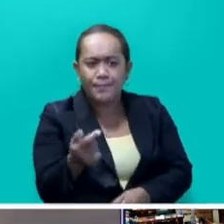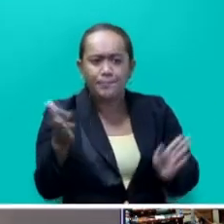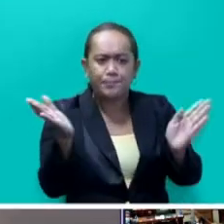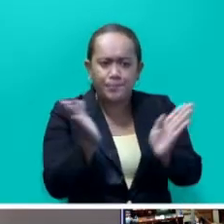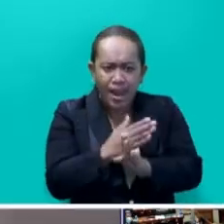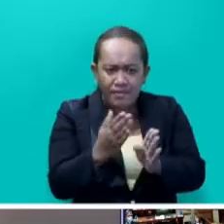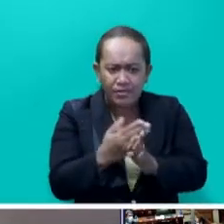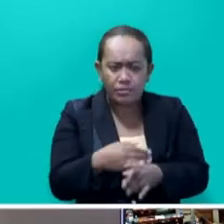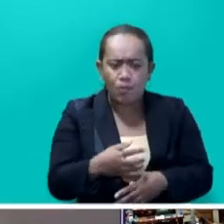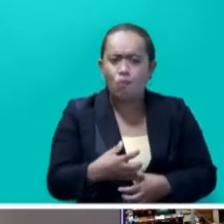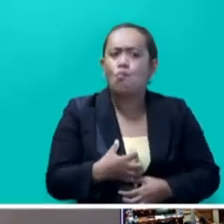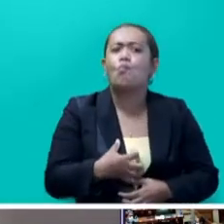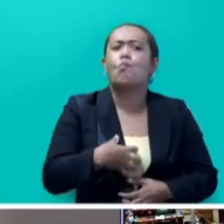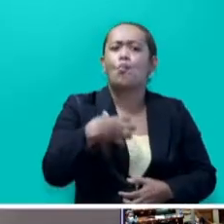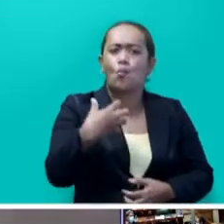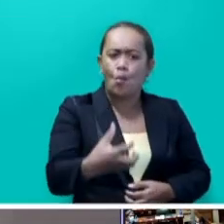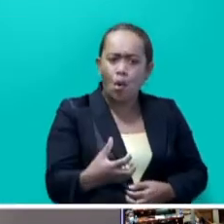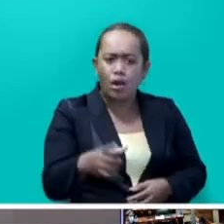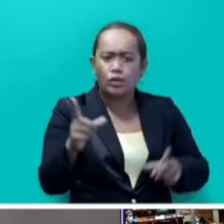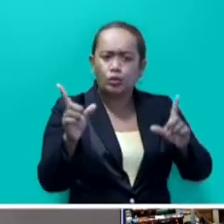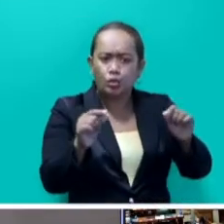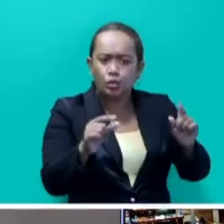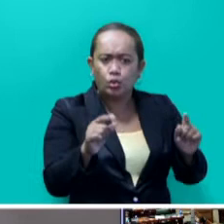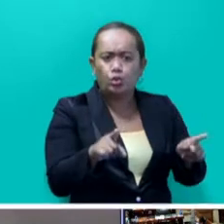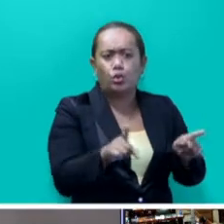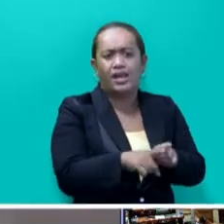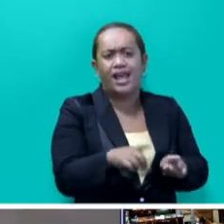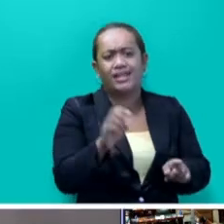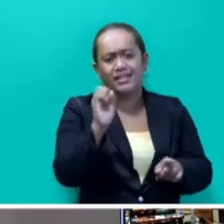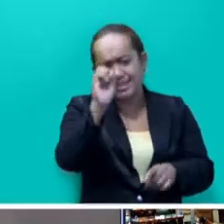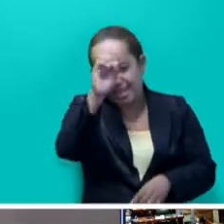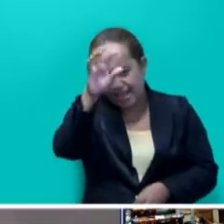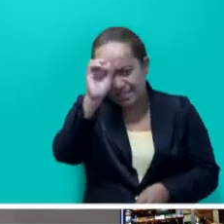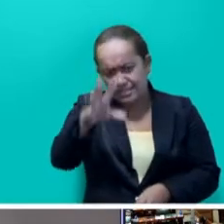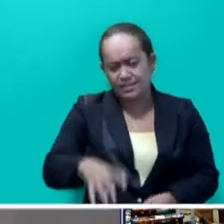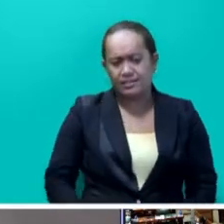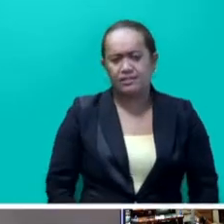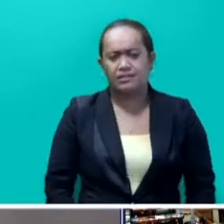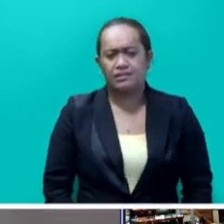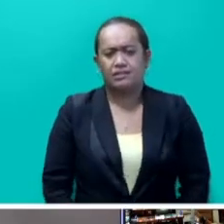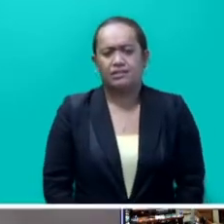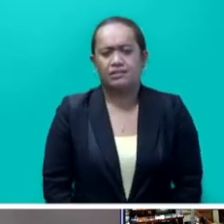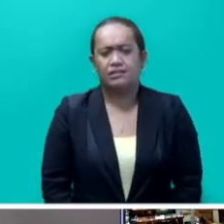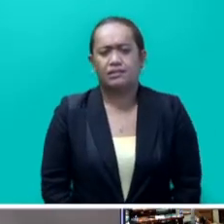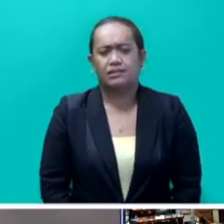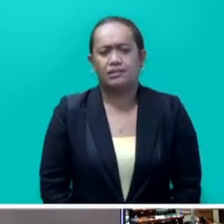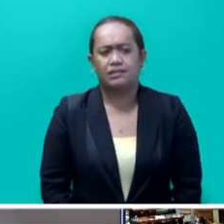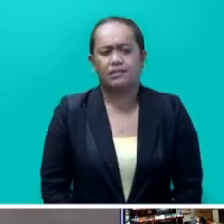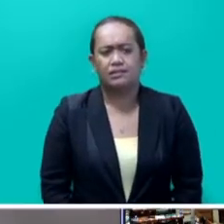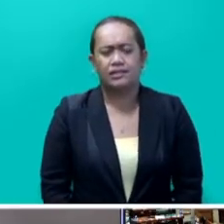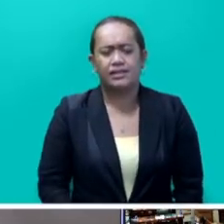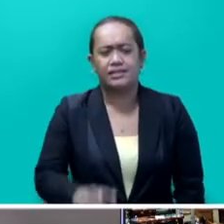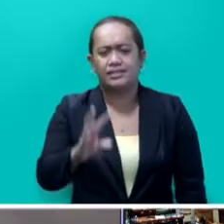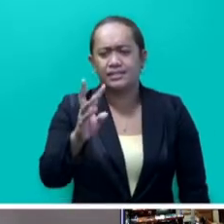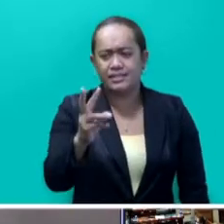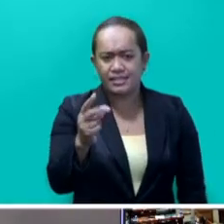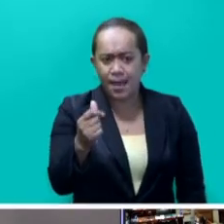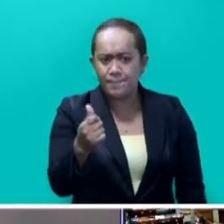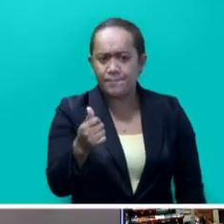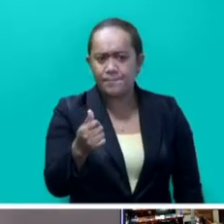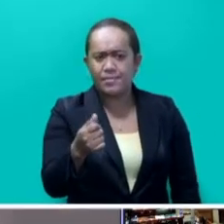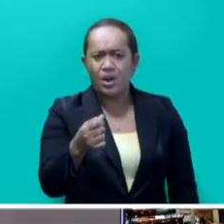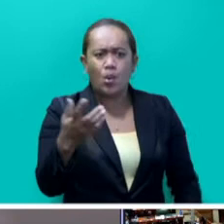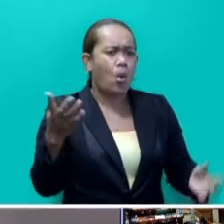and we have owners of private vehicles operating as public service vehicles and operators and strangling the existing